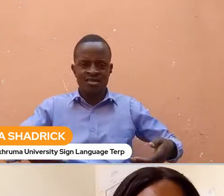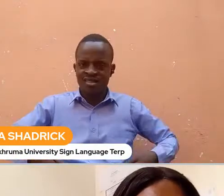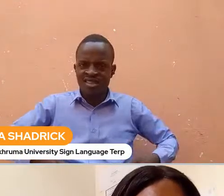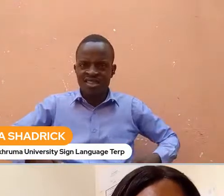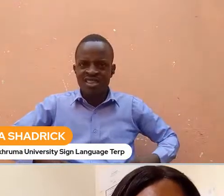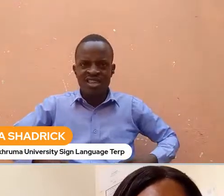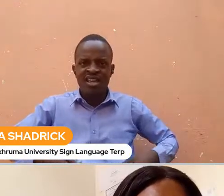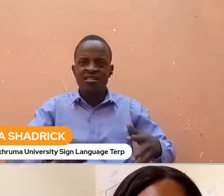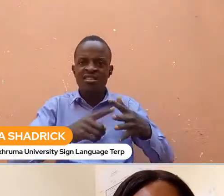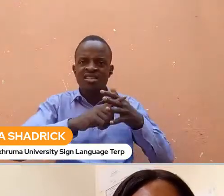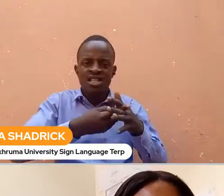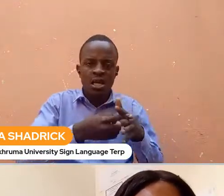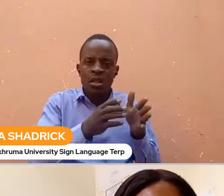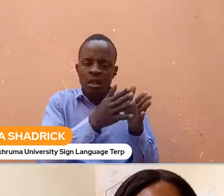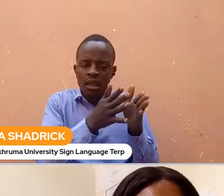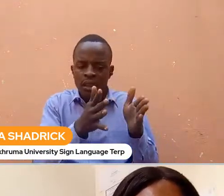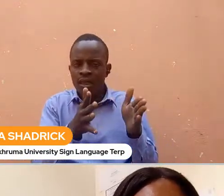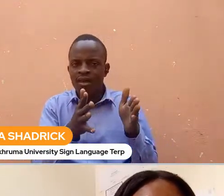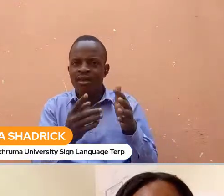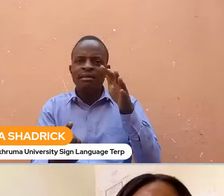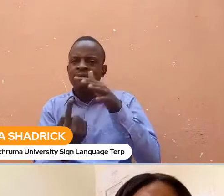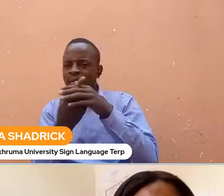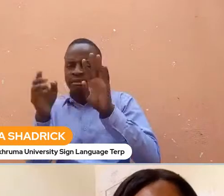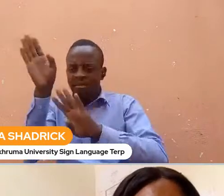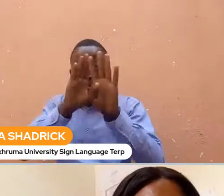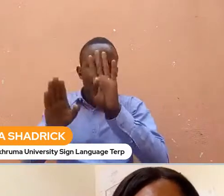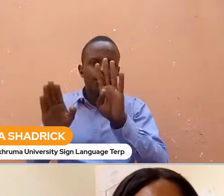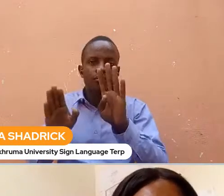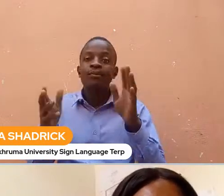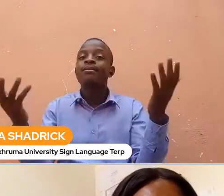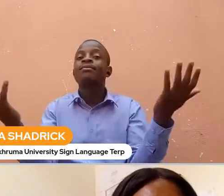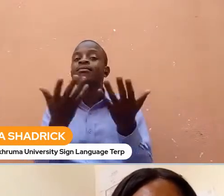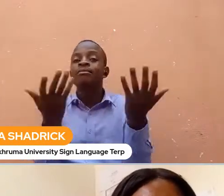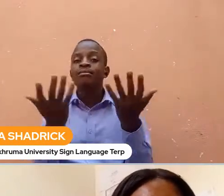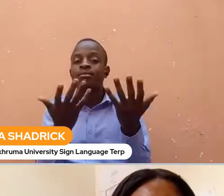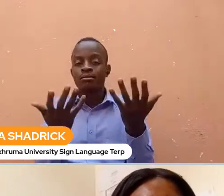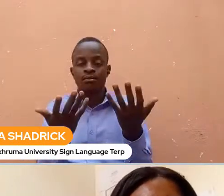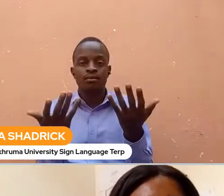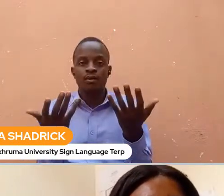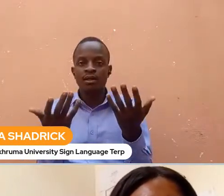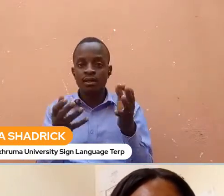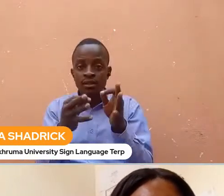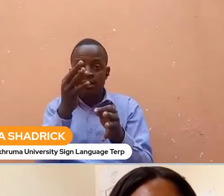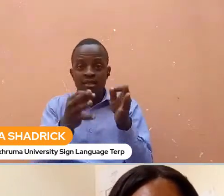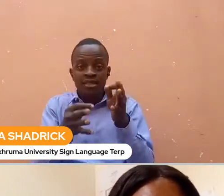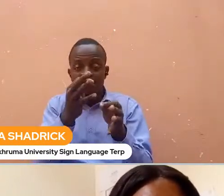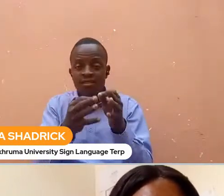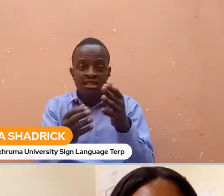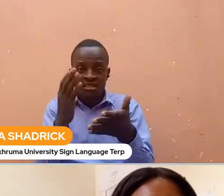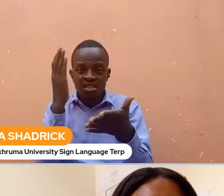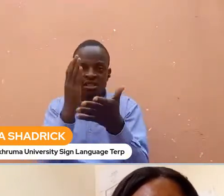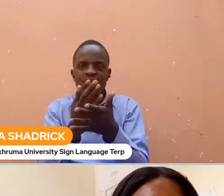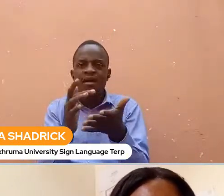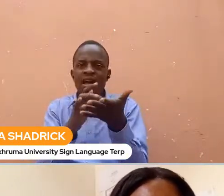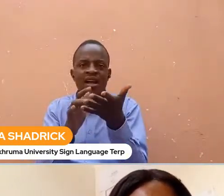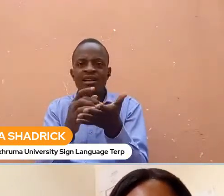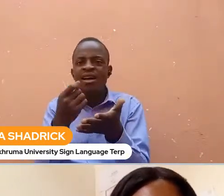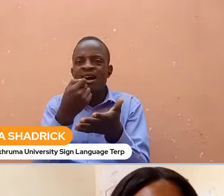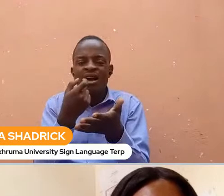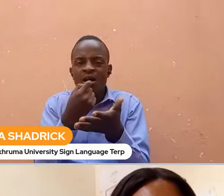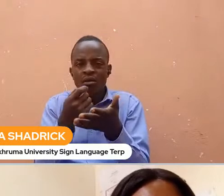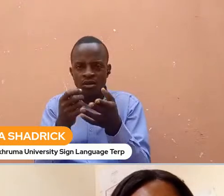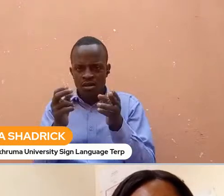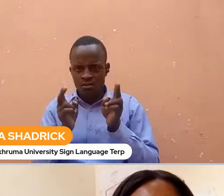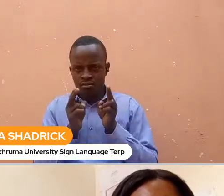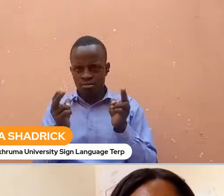talked about are those ones that we mentioned. And if you stop using contraceptives, the hormone wears